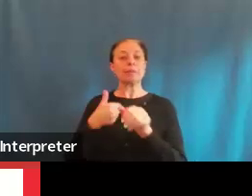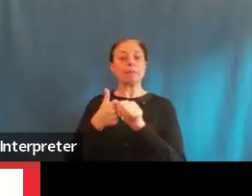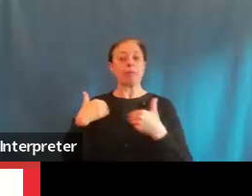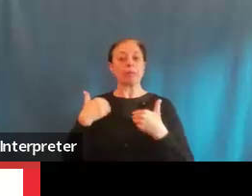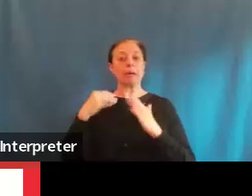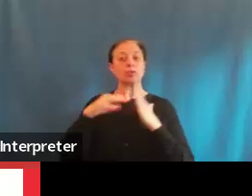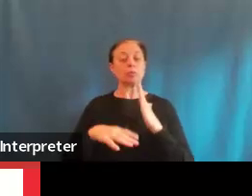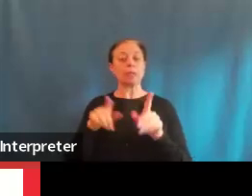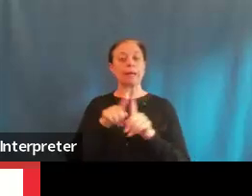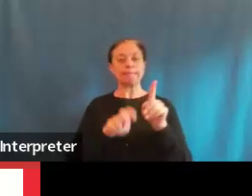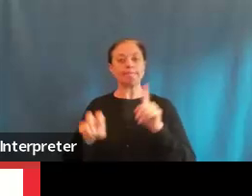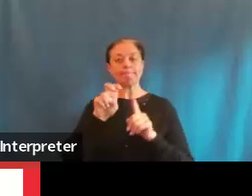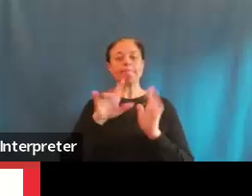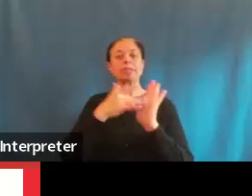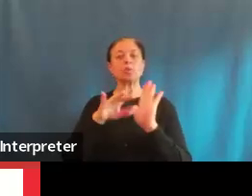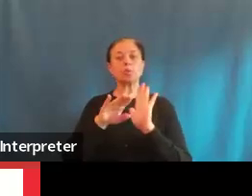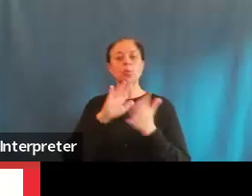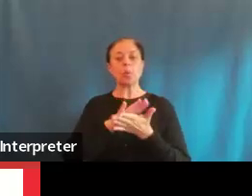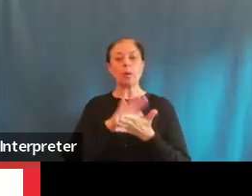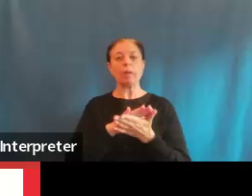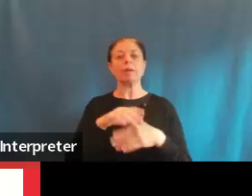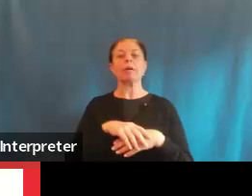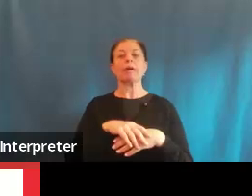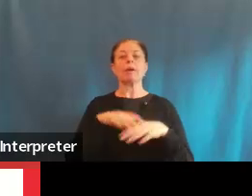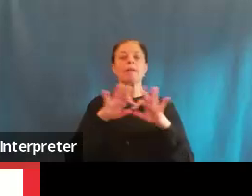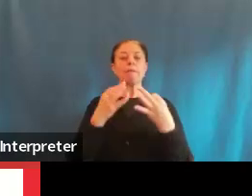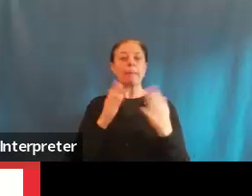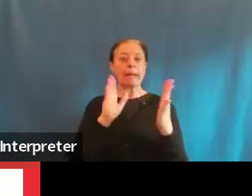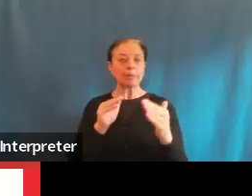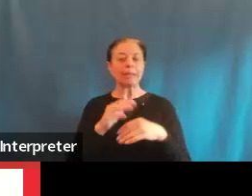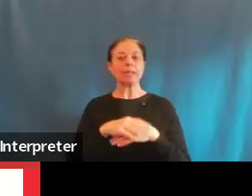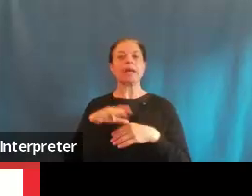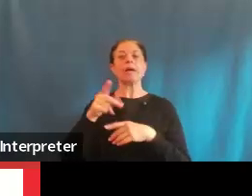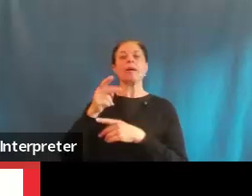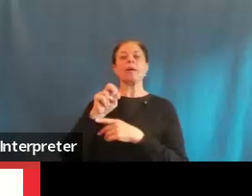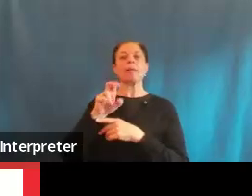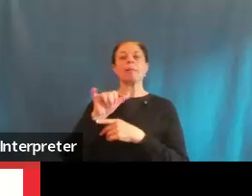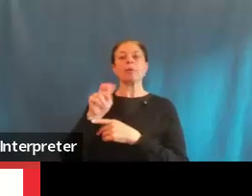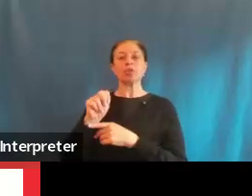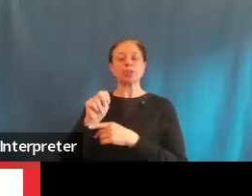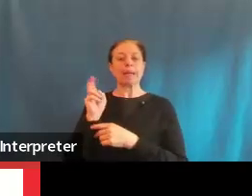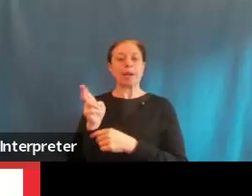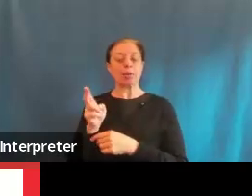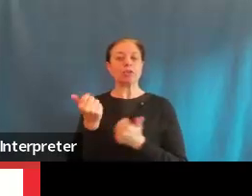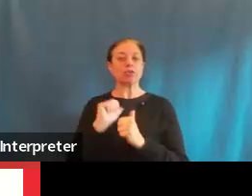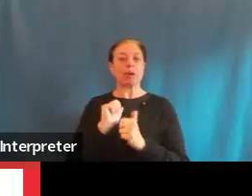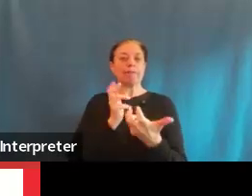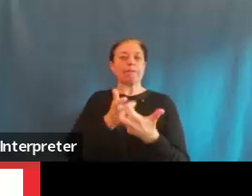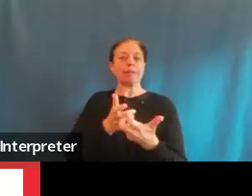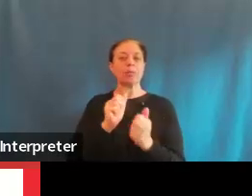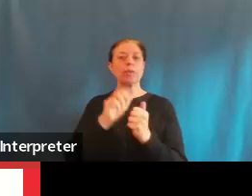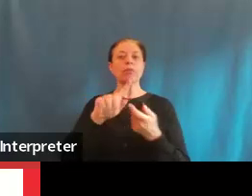student as he navigates middle school, family expectations, and his Persian heritage while trying to fit in with his